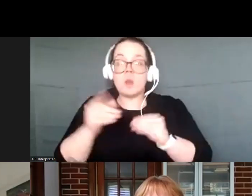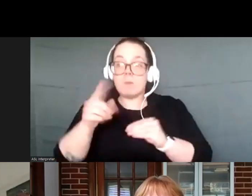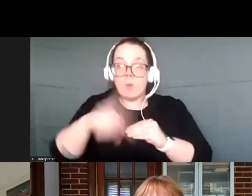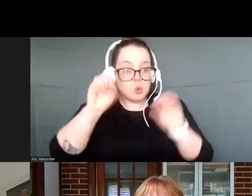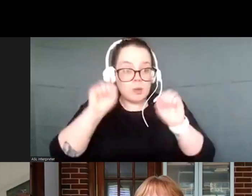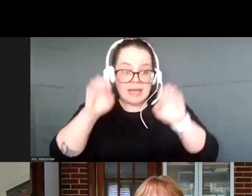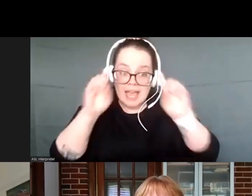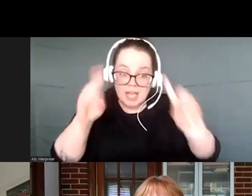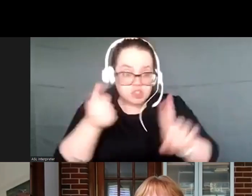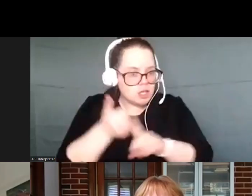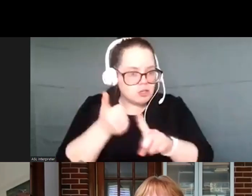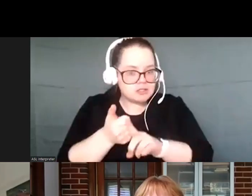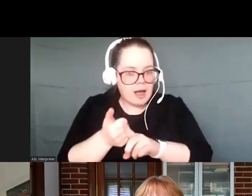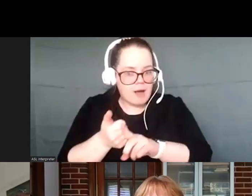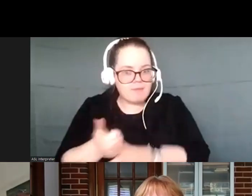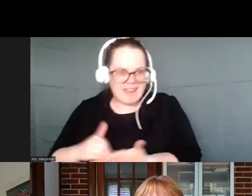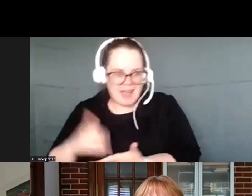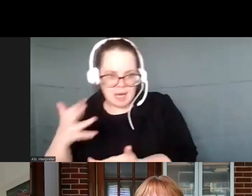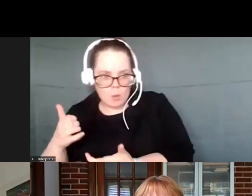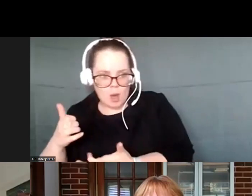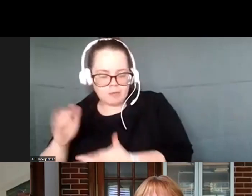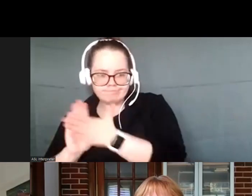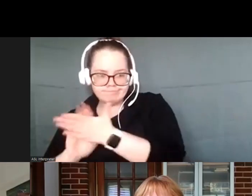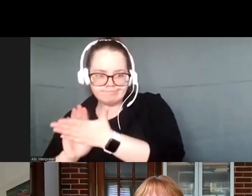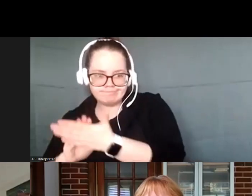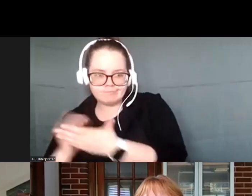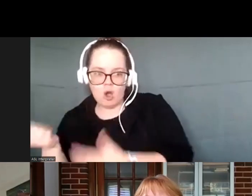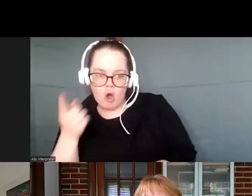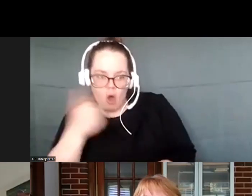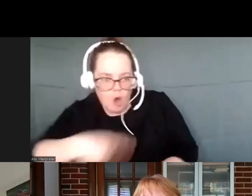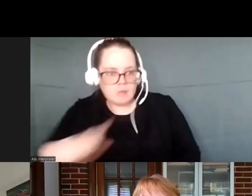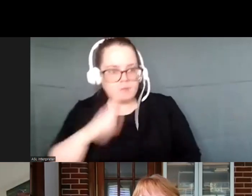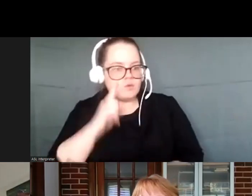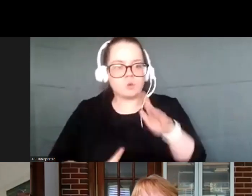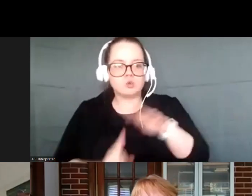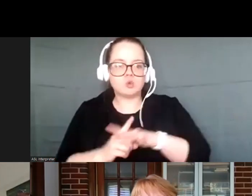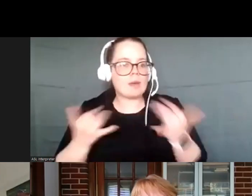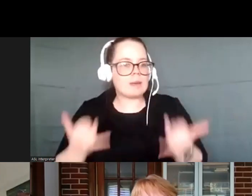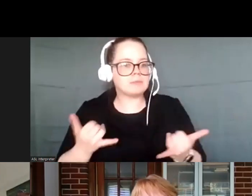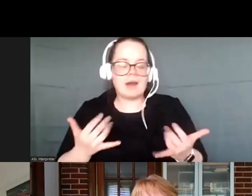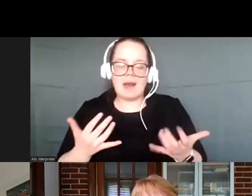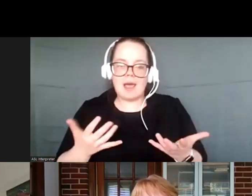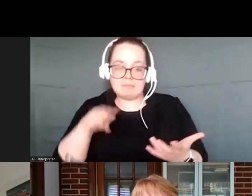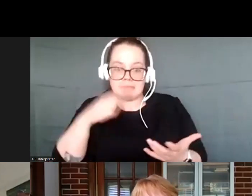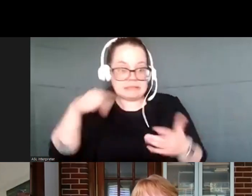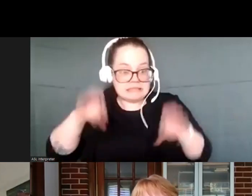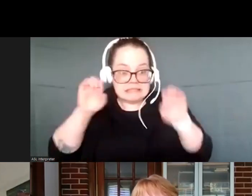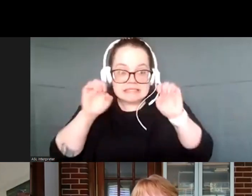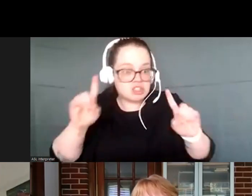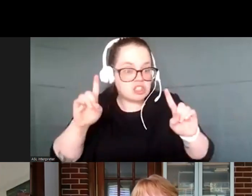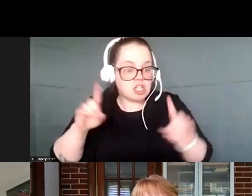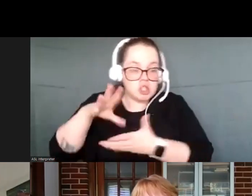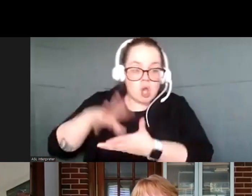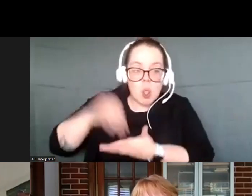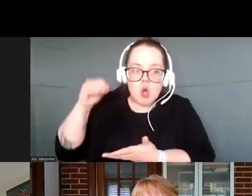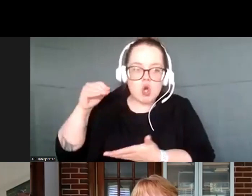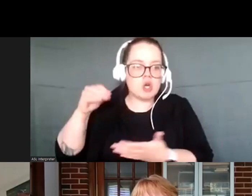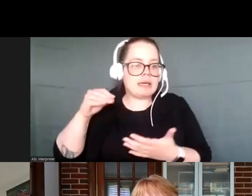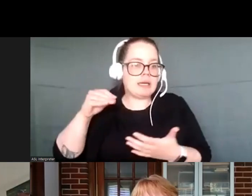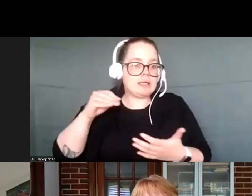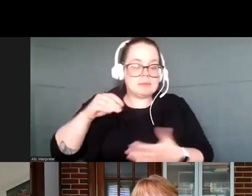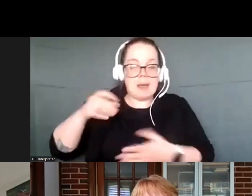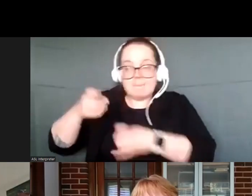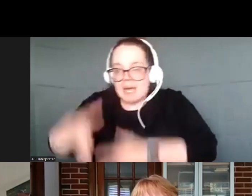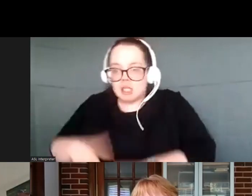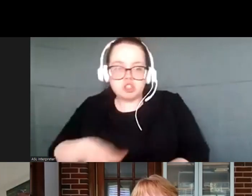up today because you're educating yourself on the artists and the managers' needs and concerns and what they're